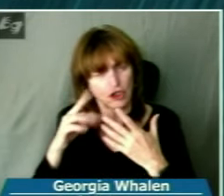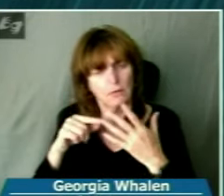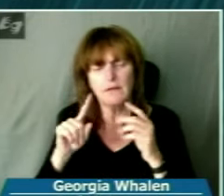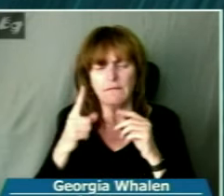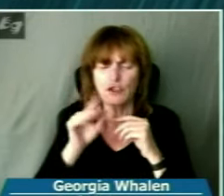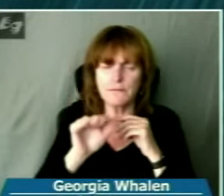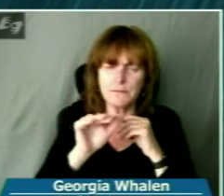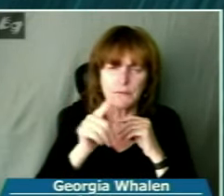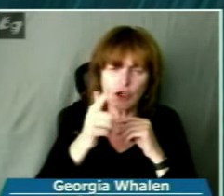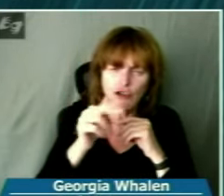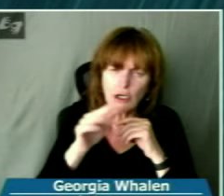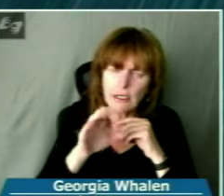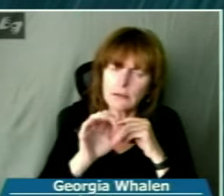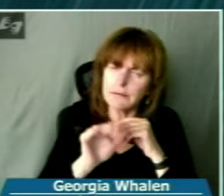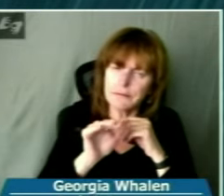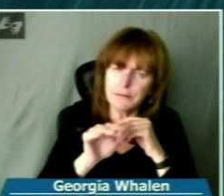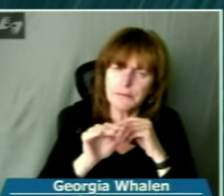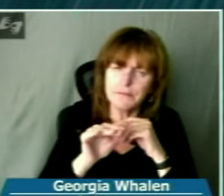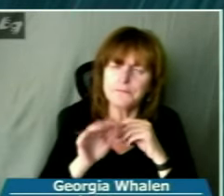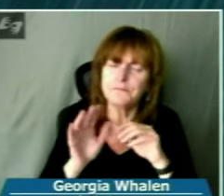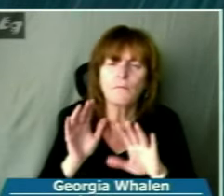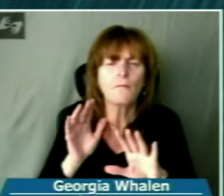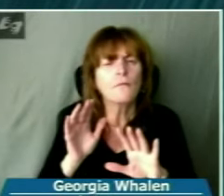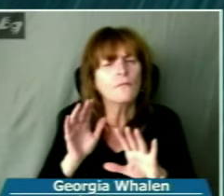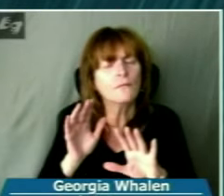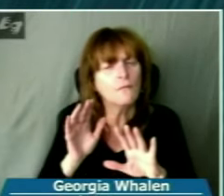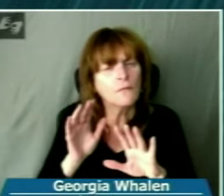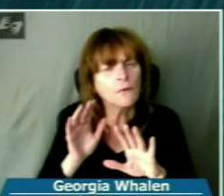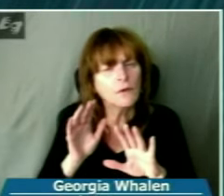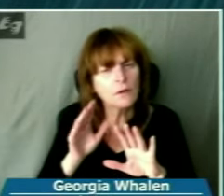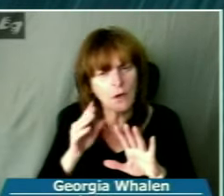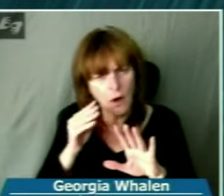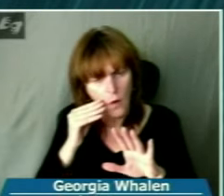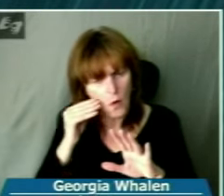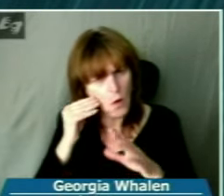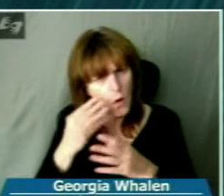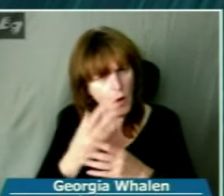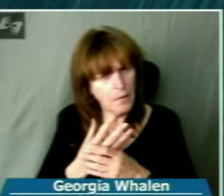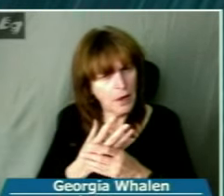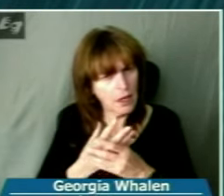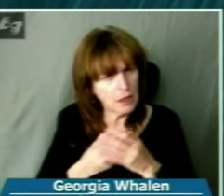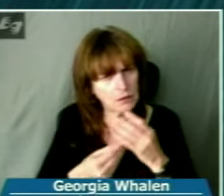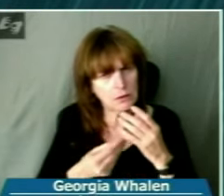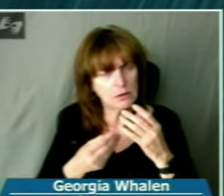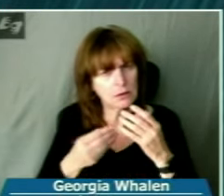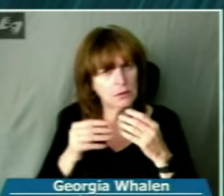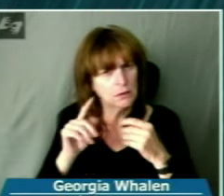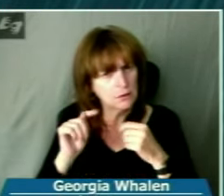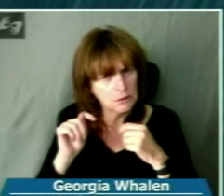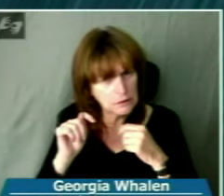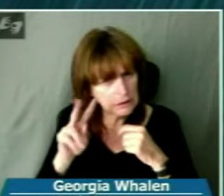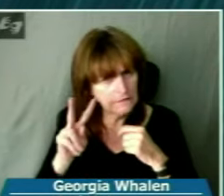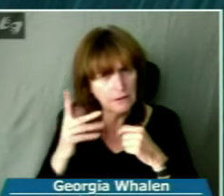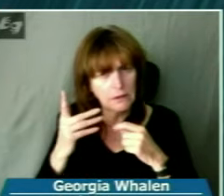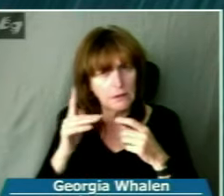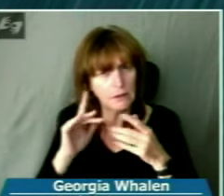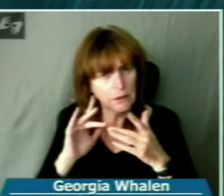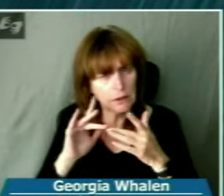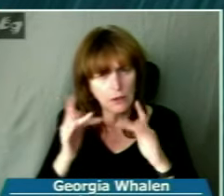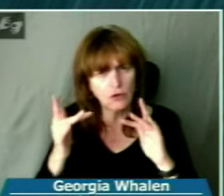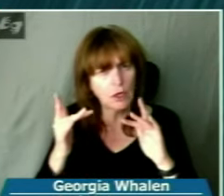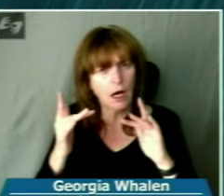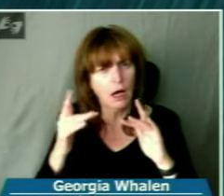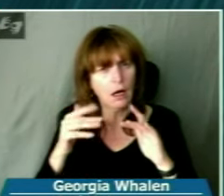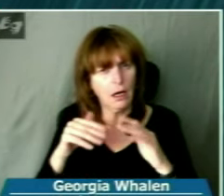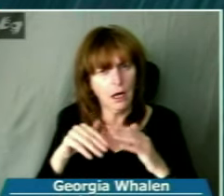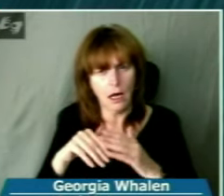mindset and how are they getting some of the updates? They don't have access to televisions and internet like most of us do. Can you touch